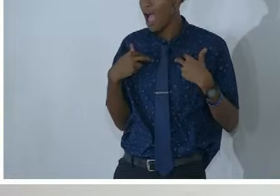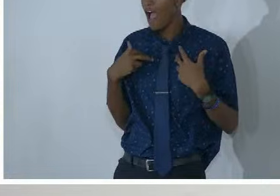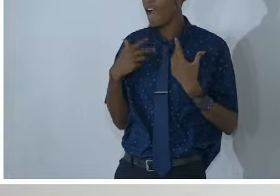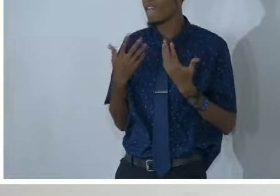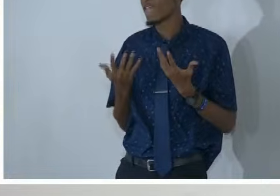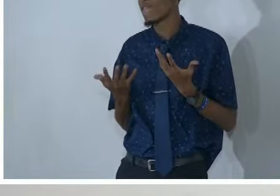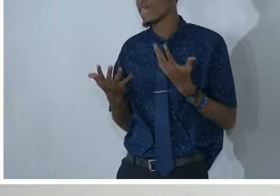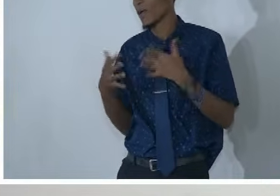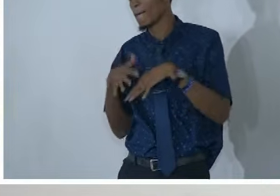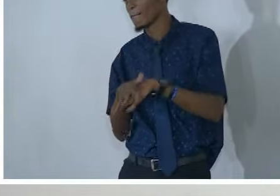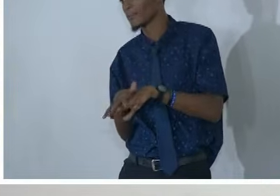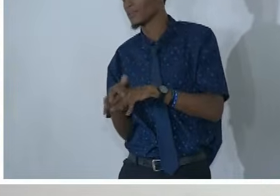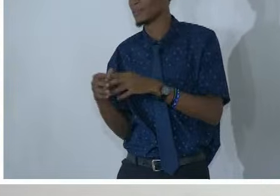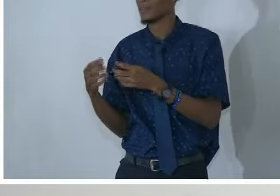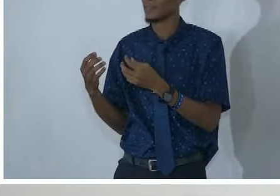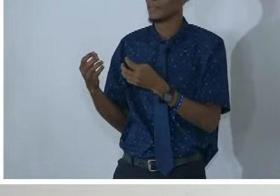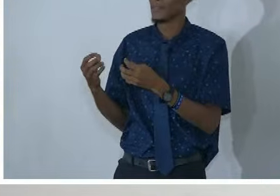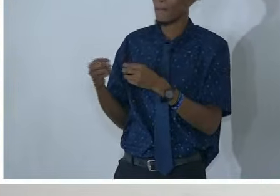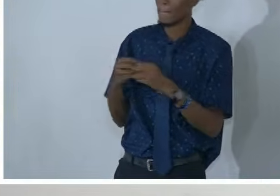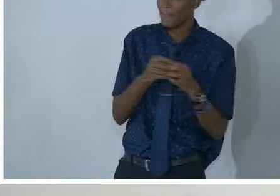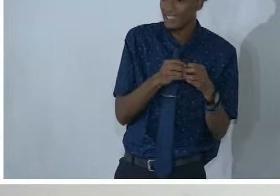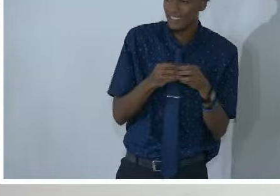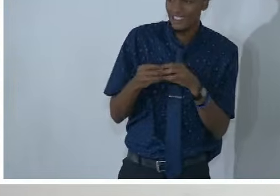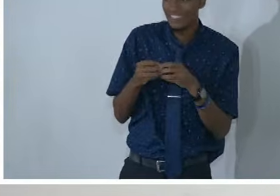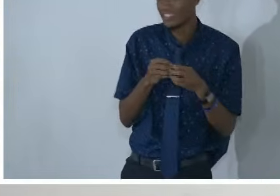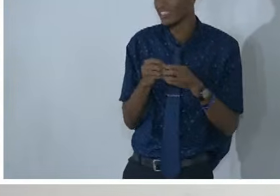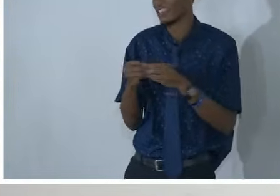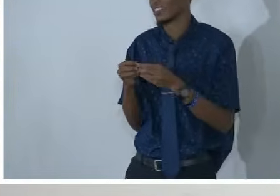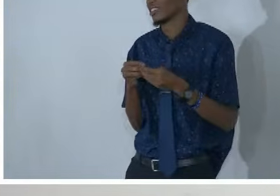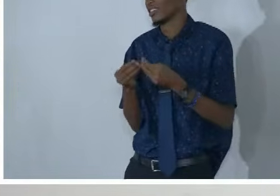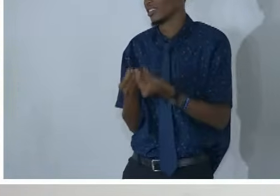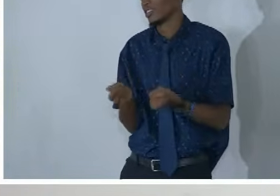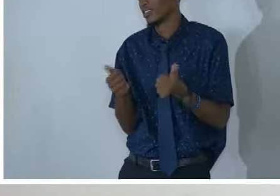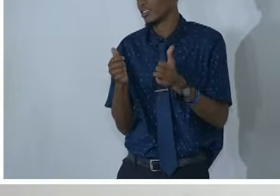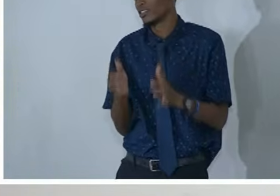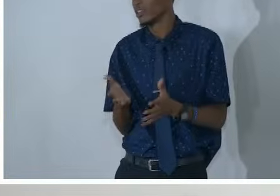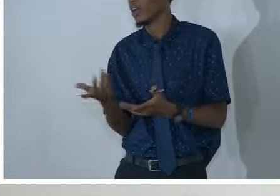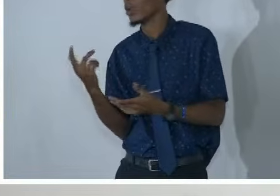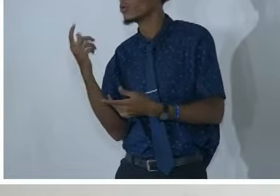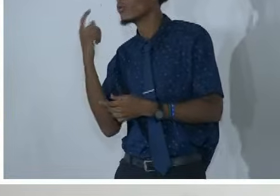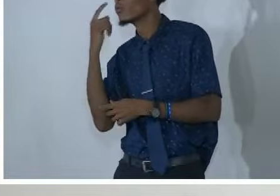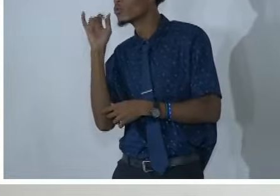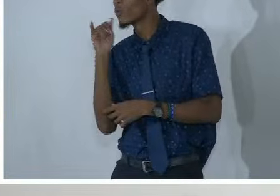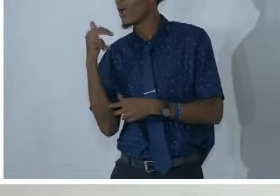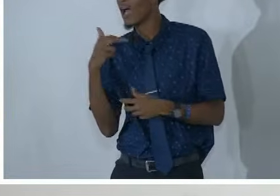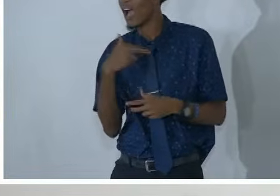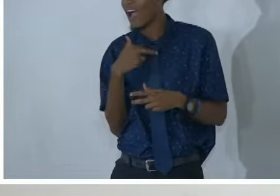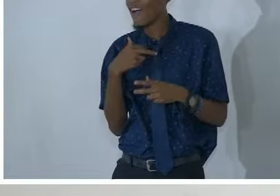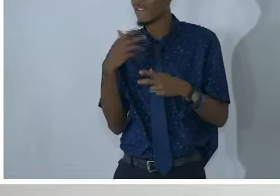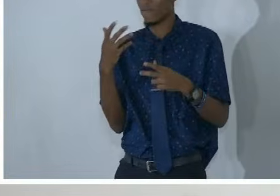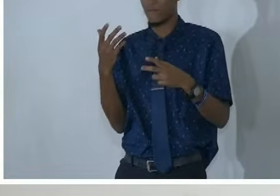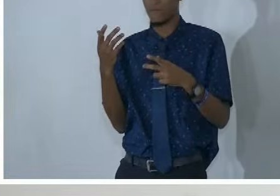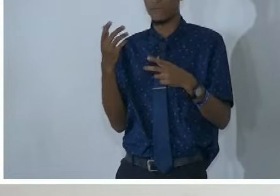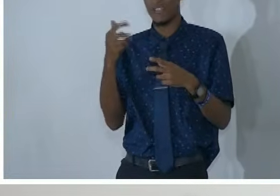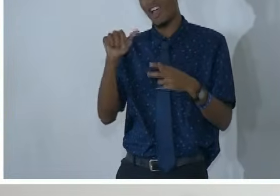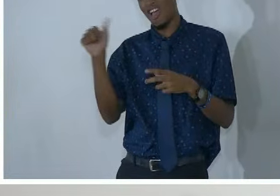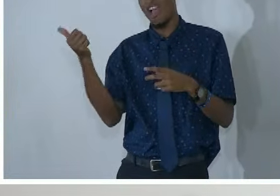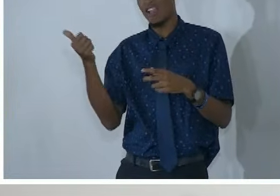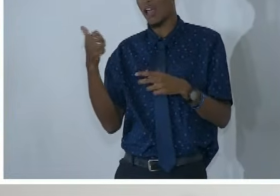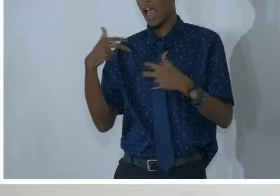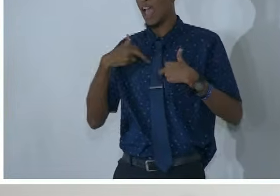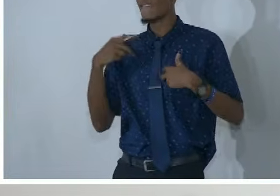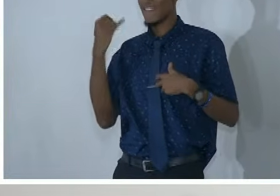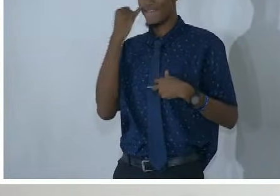combinations of mediation and arbitration. For instance, you have MedArb, where the parties, once they agree to